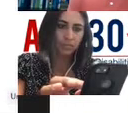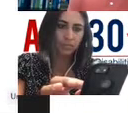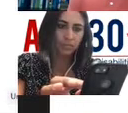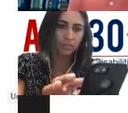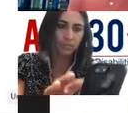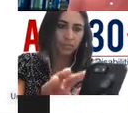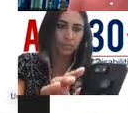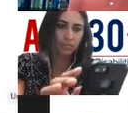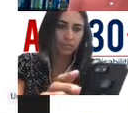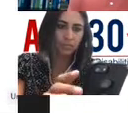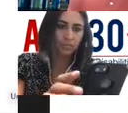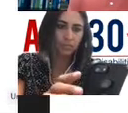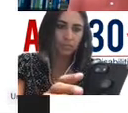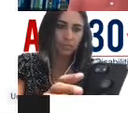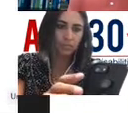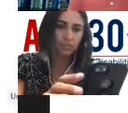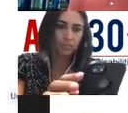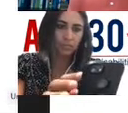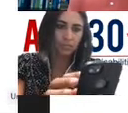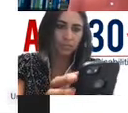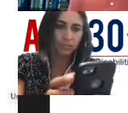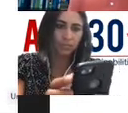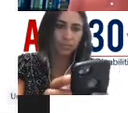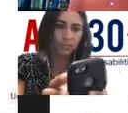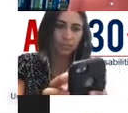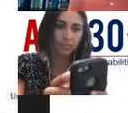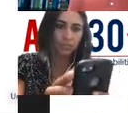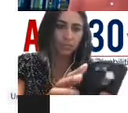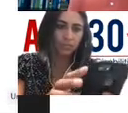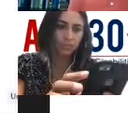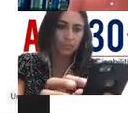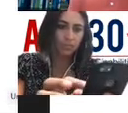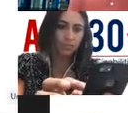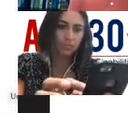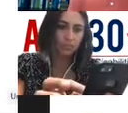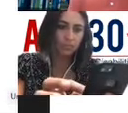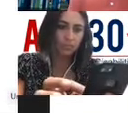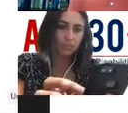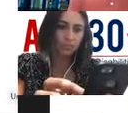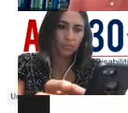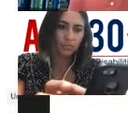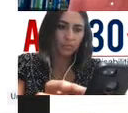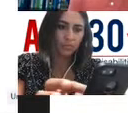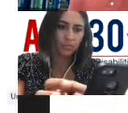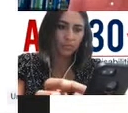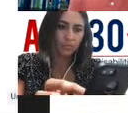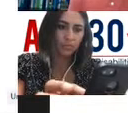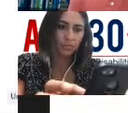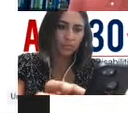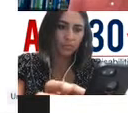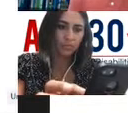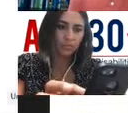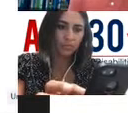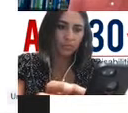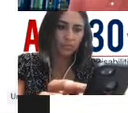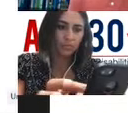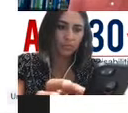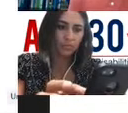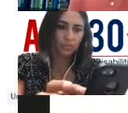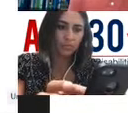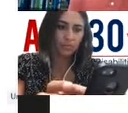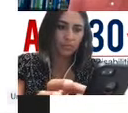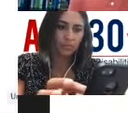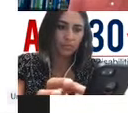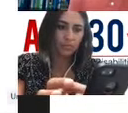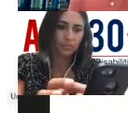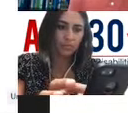video. I'm going to click on the three dots once I hover over it, and you'll see an option to pin video. Click on that, and then I'm going to show up